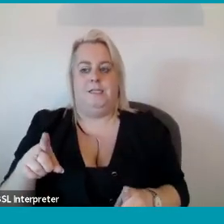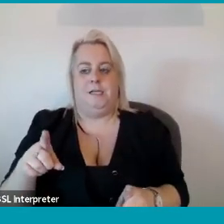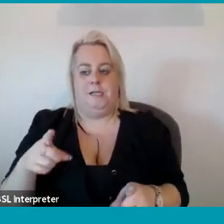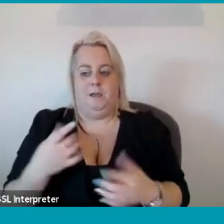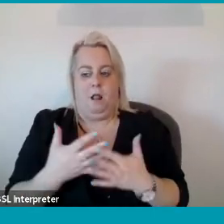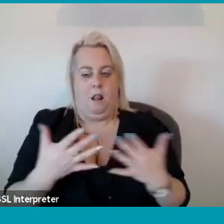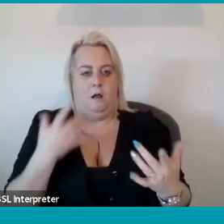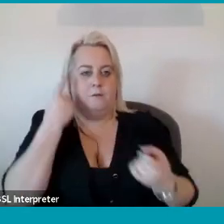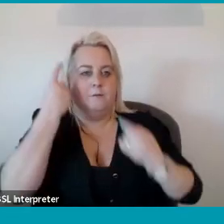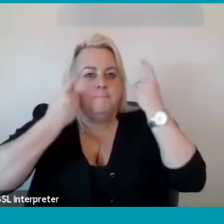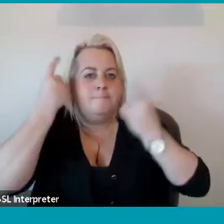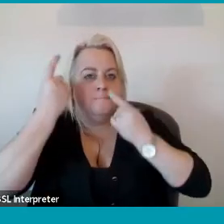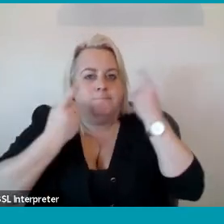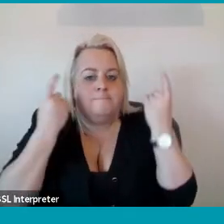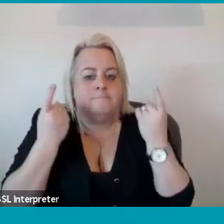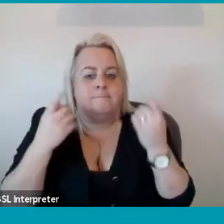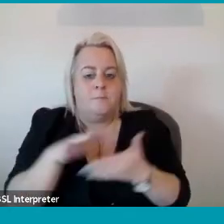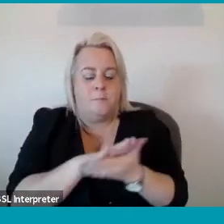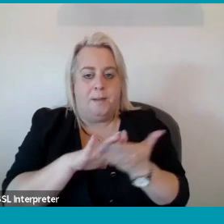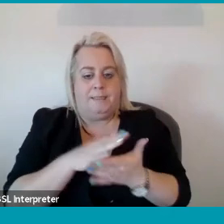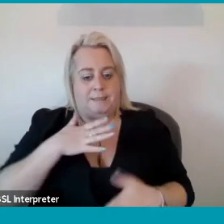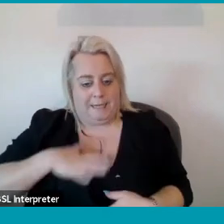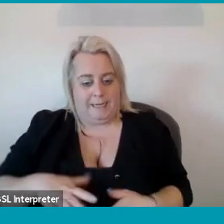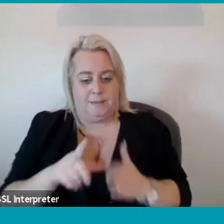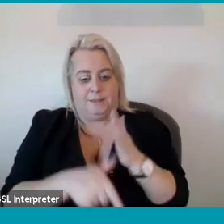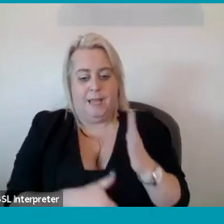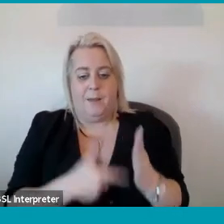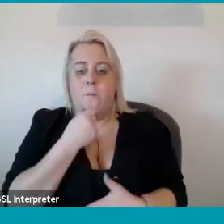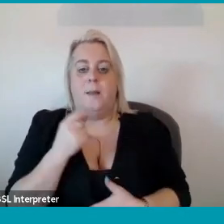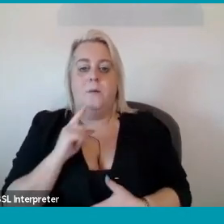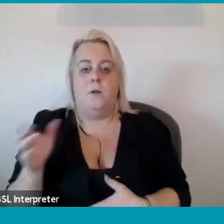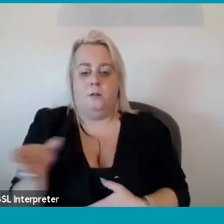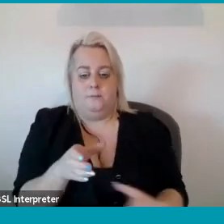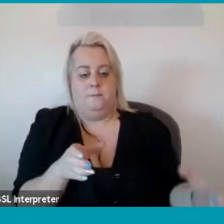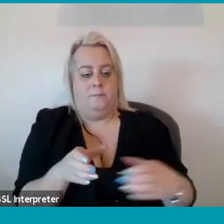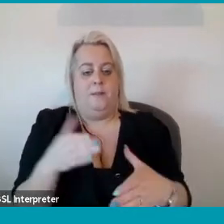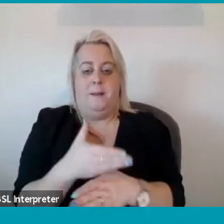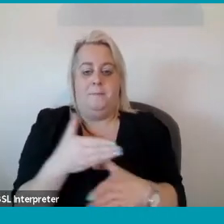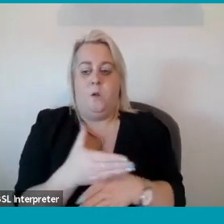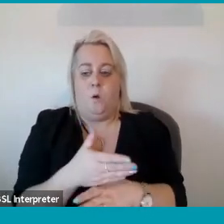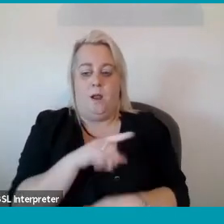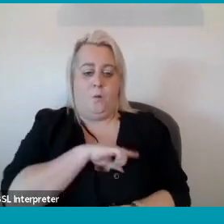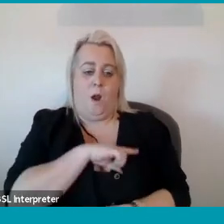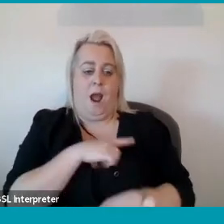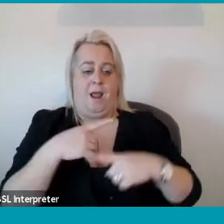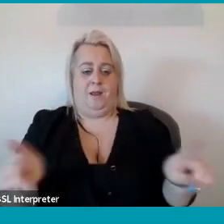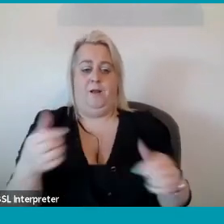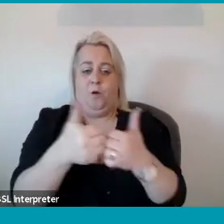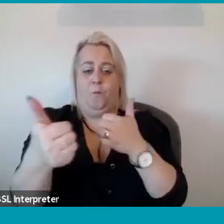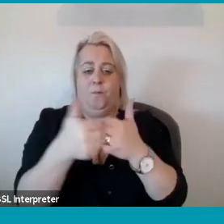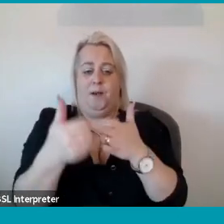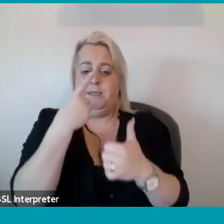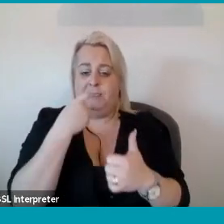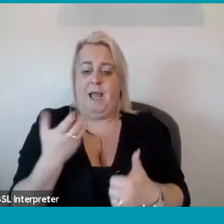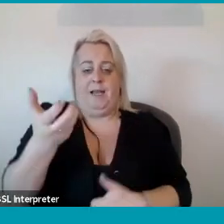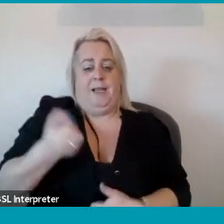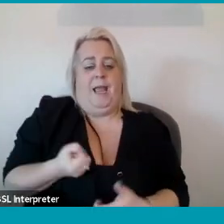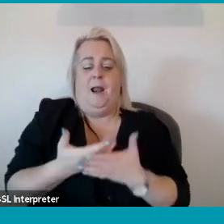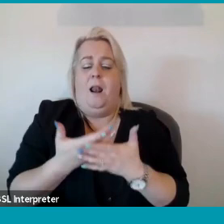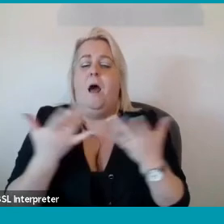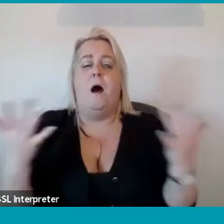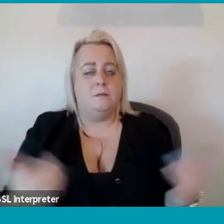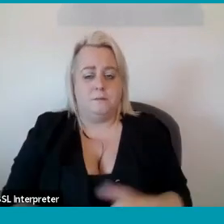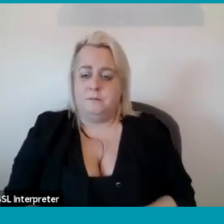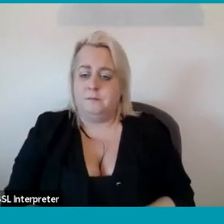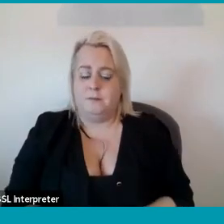earth wouldn't we employ disabled people? Because the organization gains so much and there is nothing to be lost. There's no downside